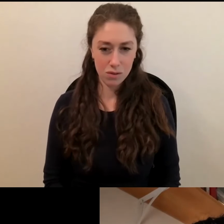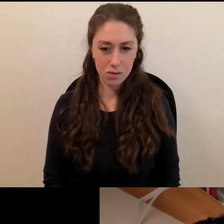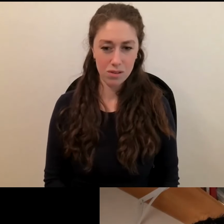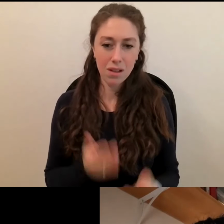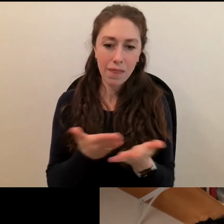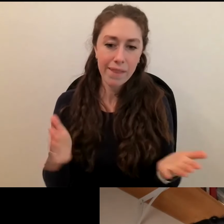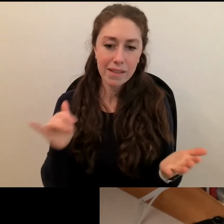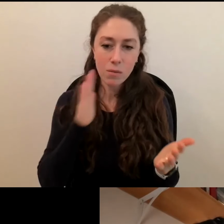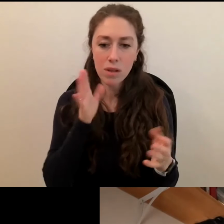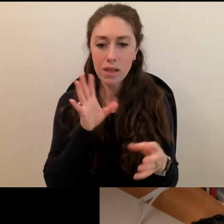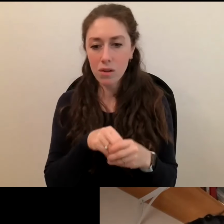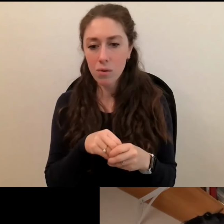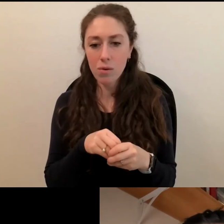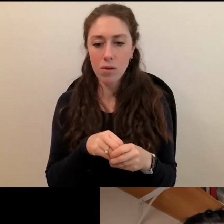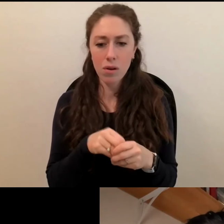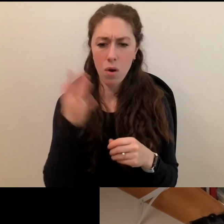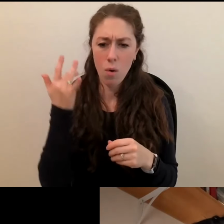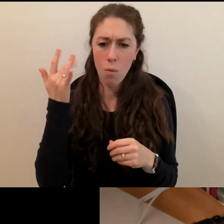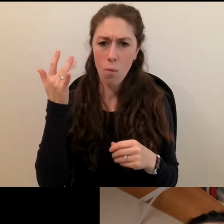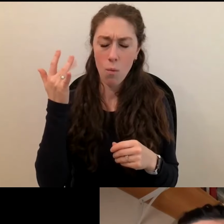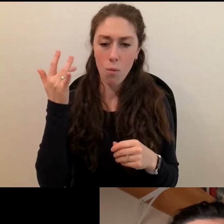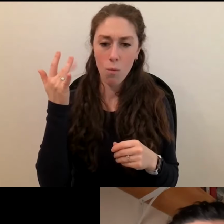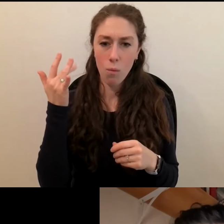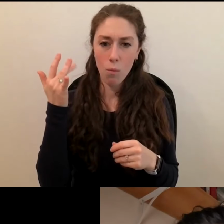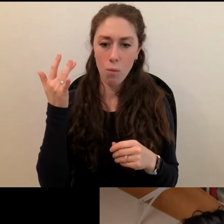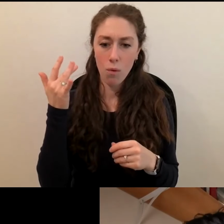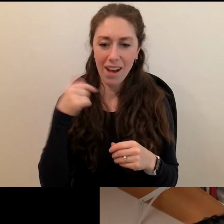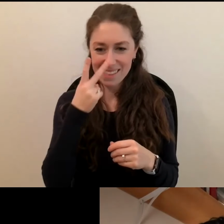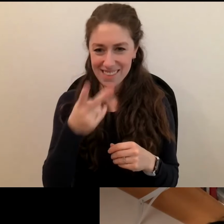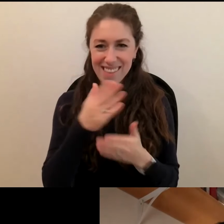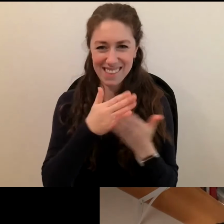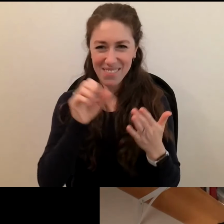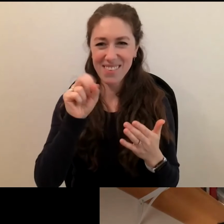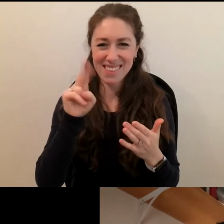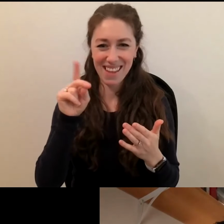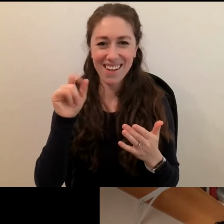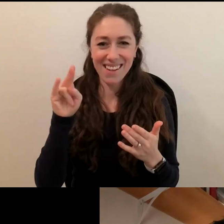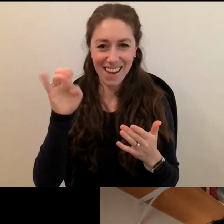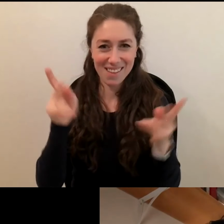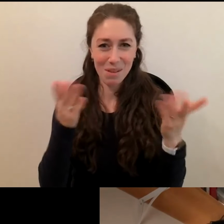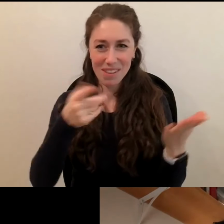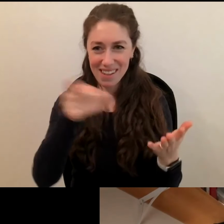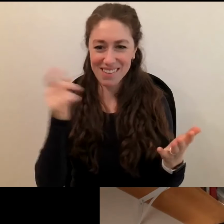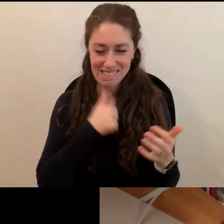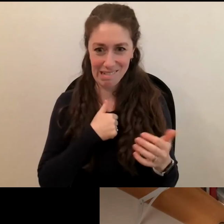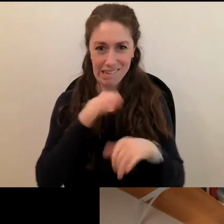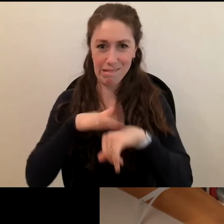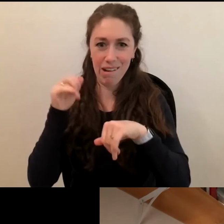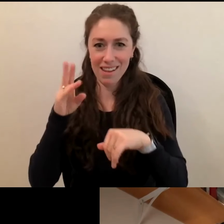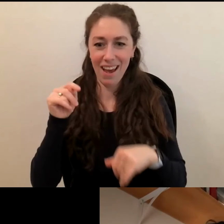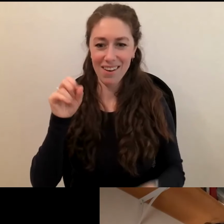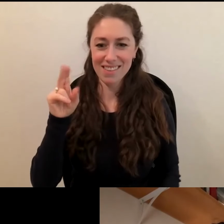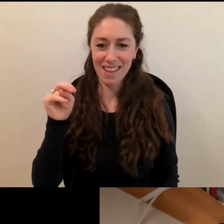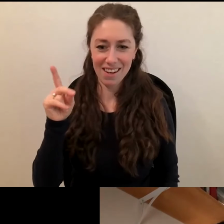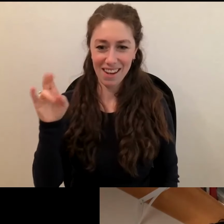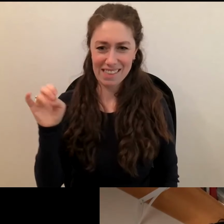include why do we, and I see some Sundance folks here, so apologies for calling out Sundance in this way, but